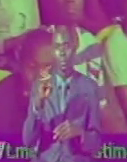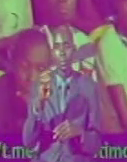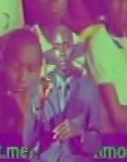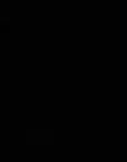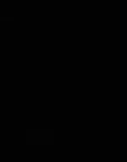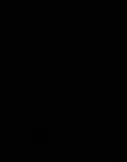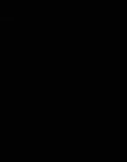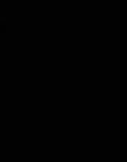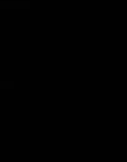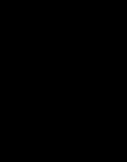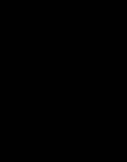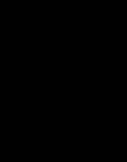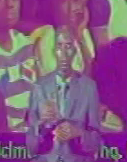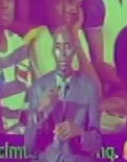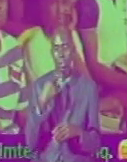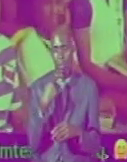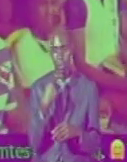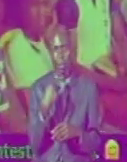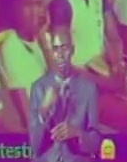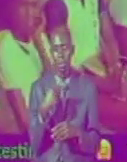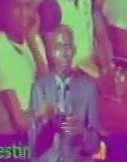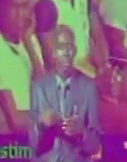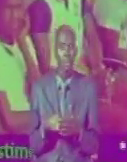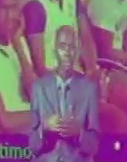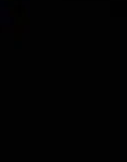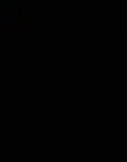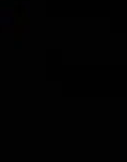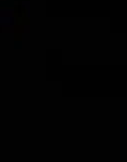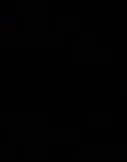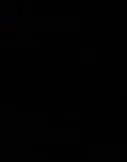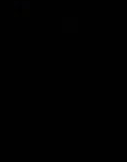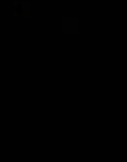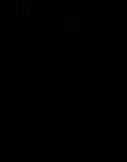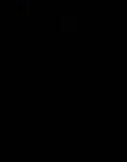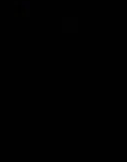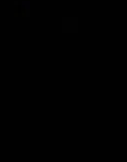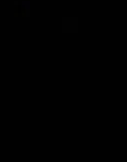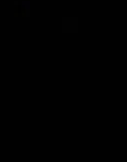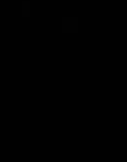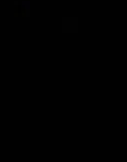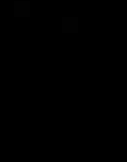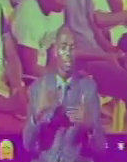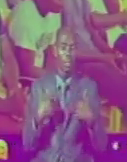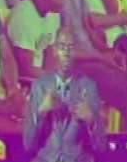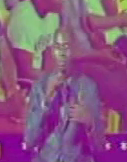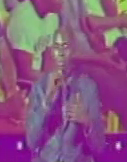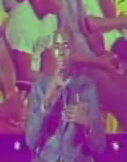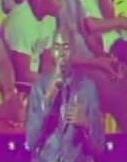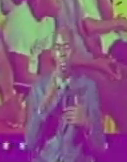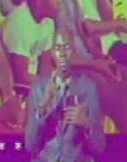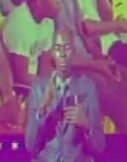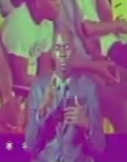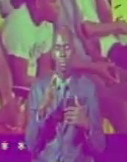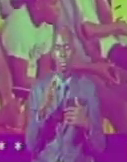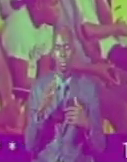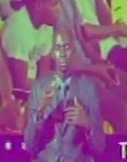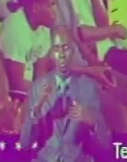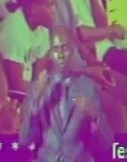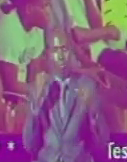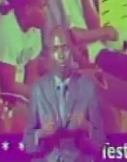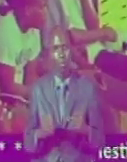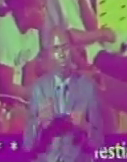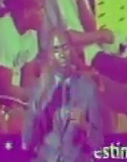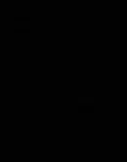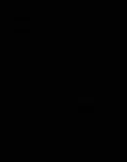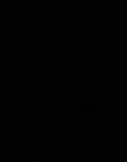sent this in on our social media. She said, I have been unwell for many years, very uncomfortable.